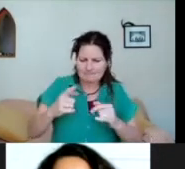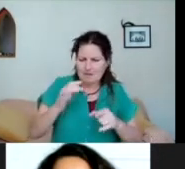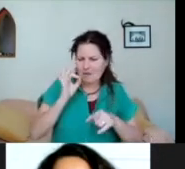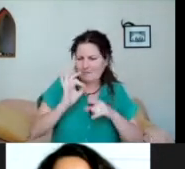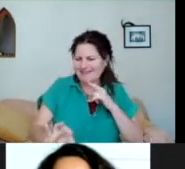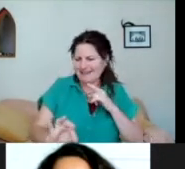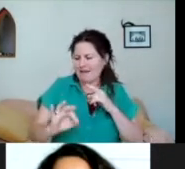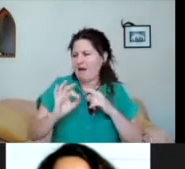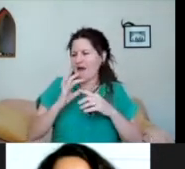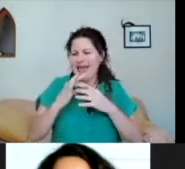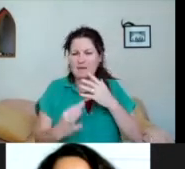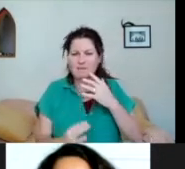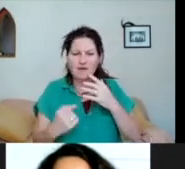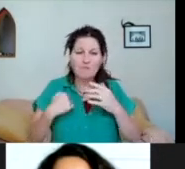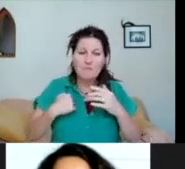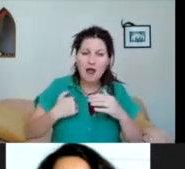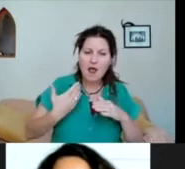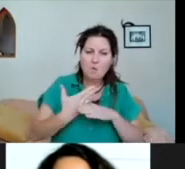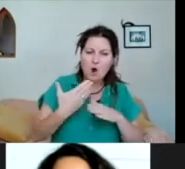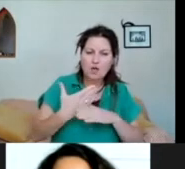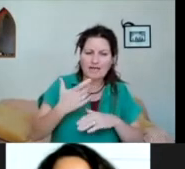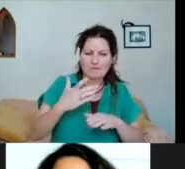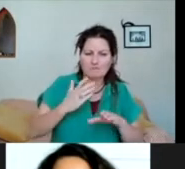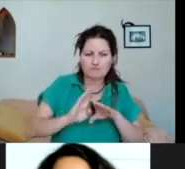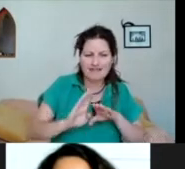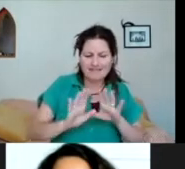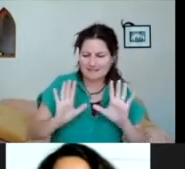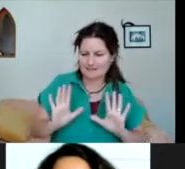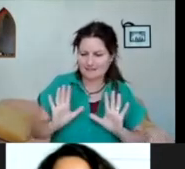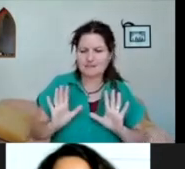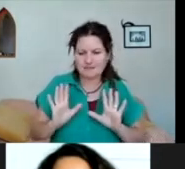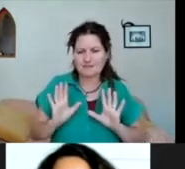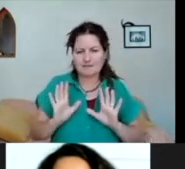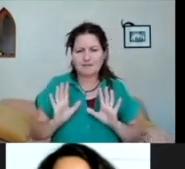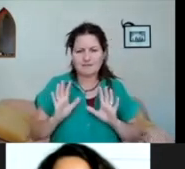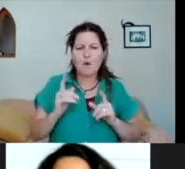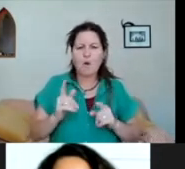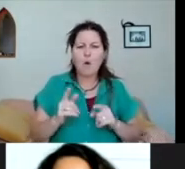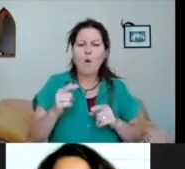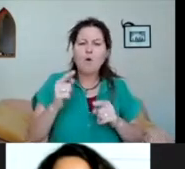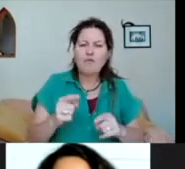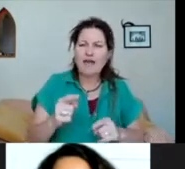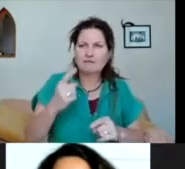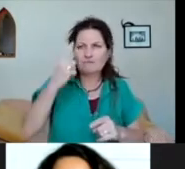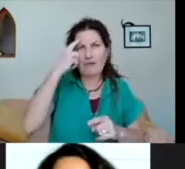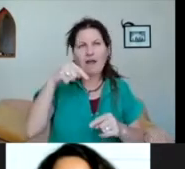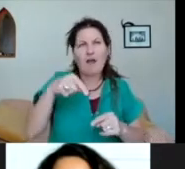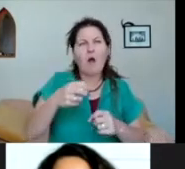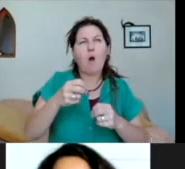the space to do yet, and then working back from that as to what you would need to put into